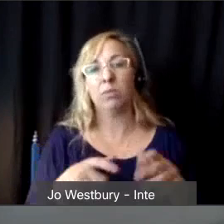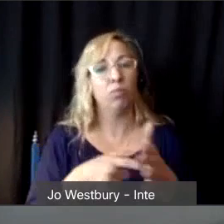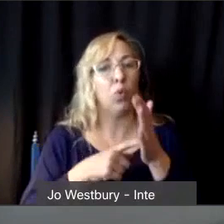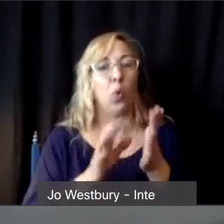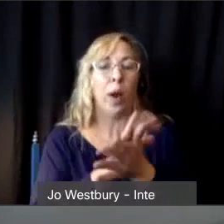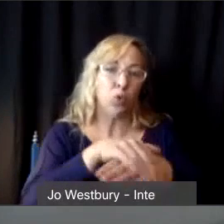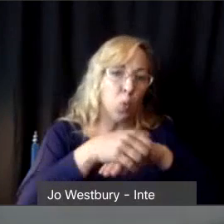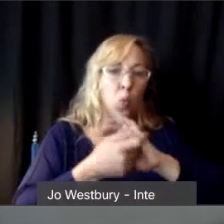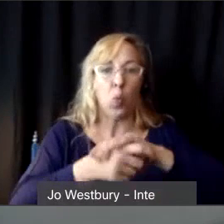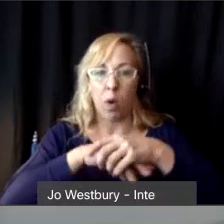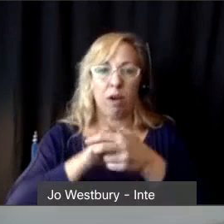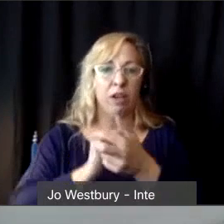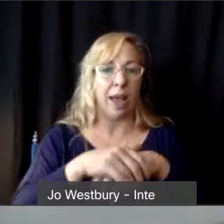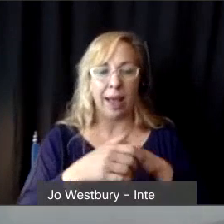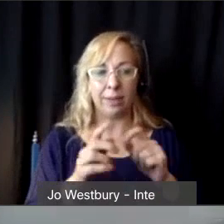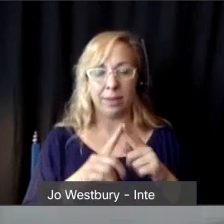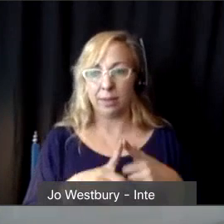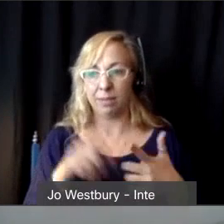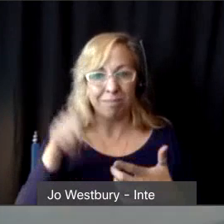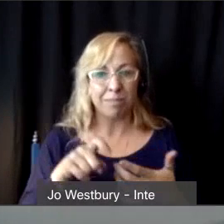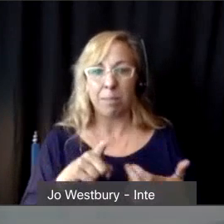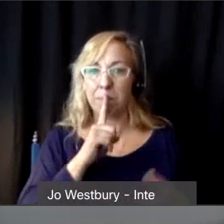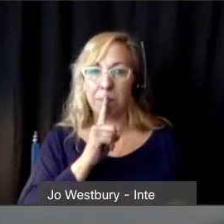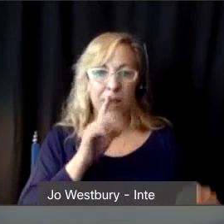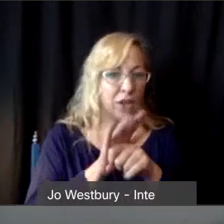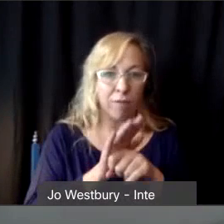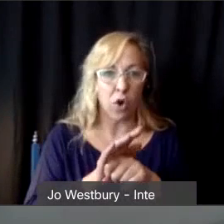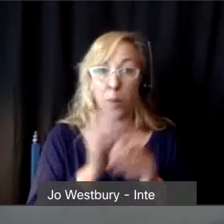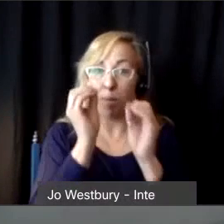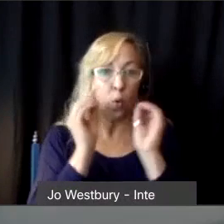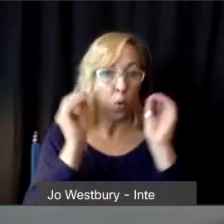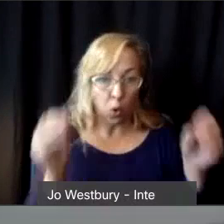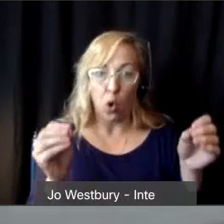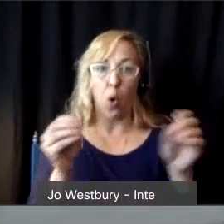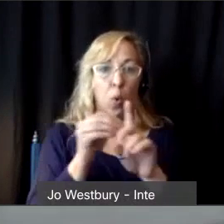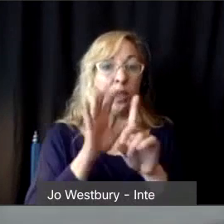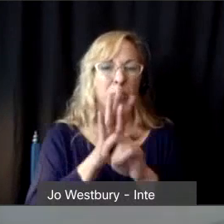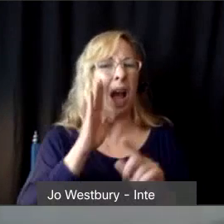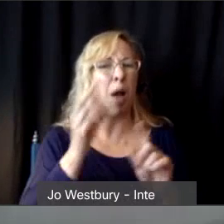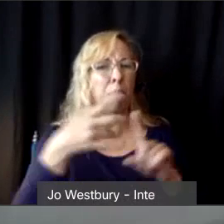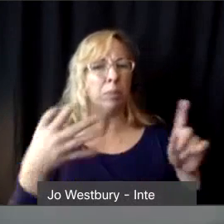screened. They need to confirm that they haven't, I'll go over those in a minute, but,